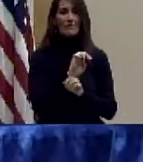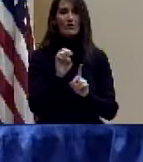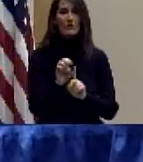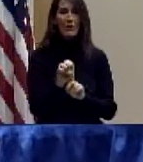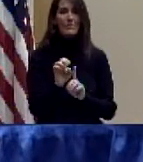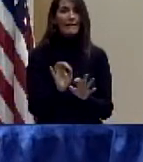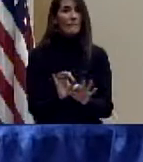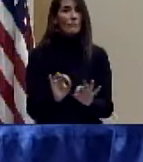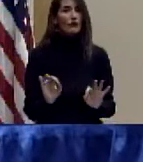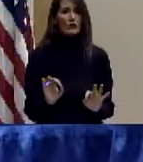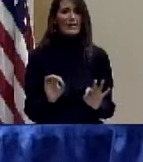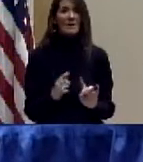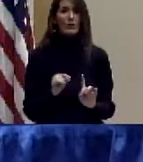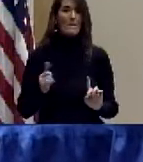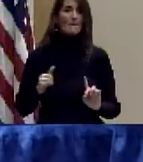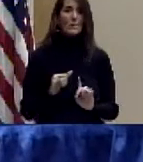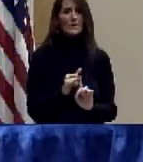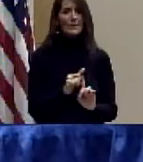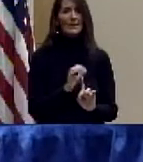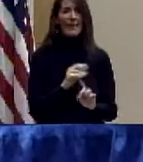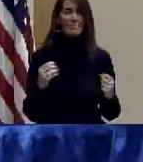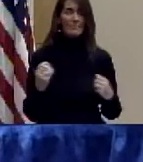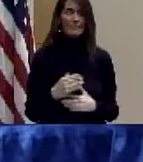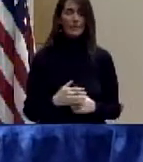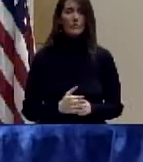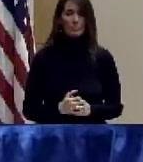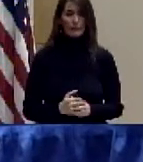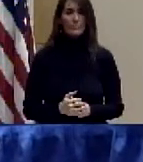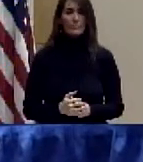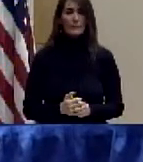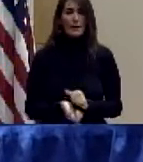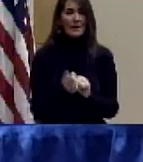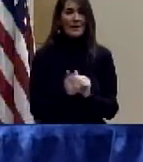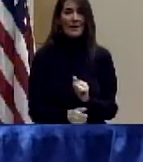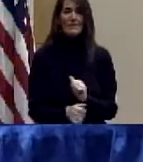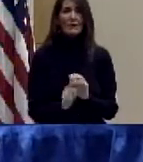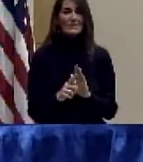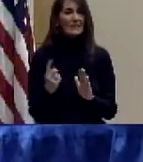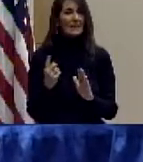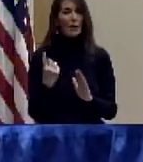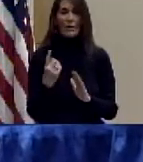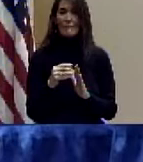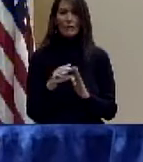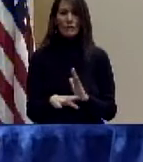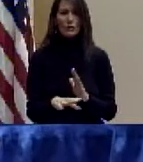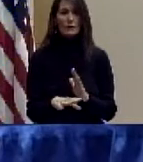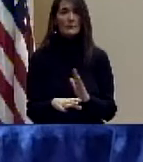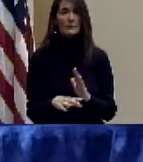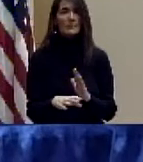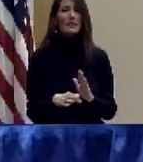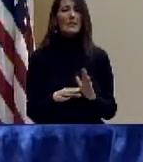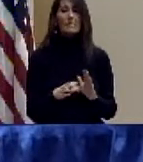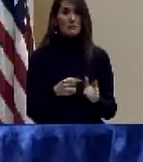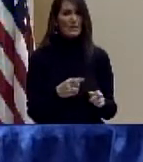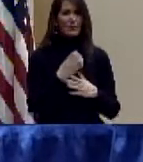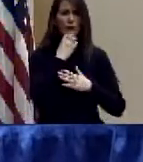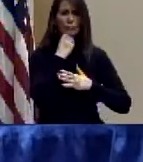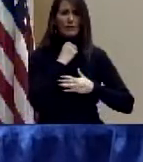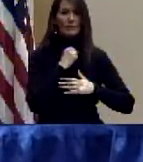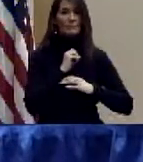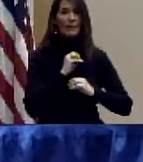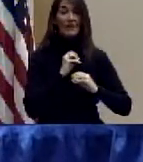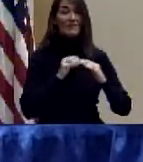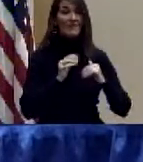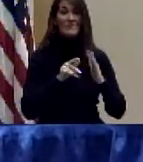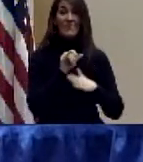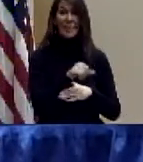free of bullying and fear. Every single one of our students deserves nothing less. Every one